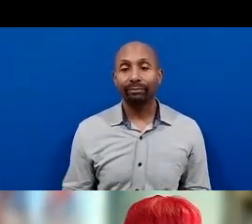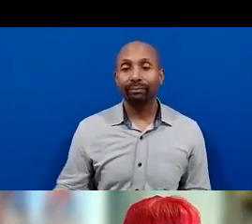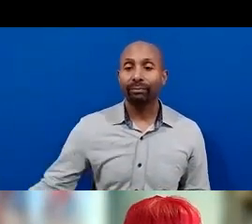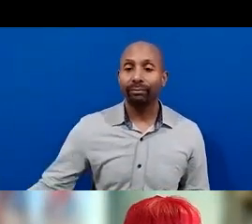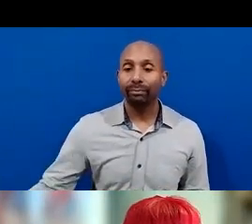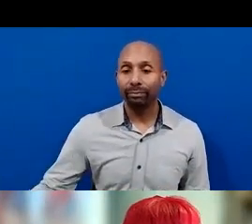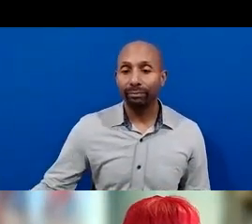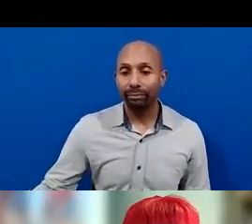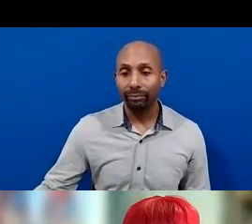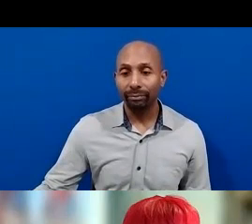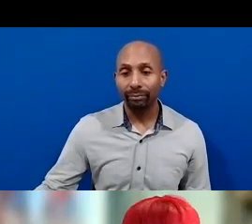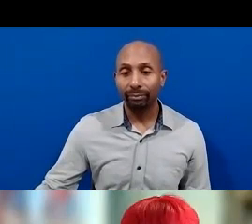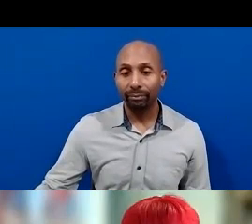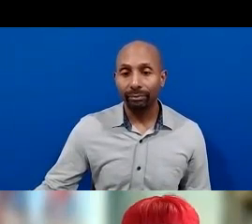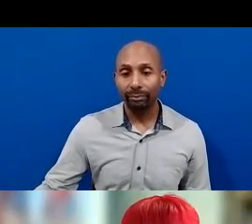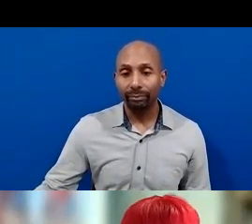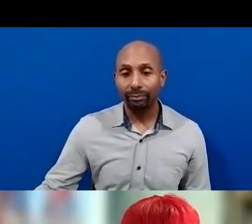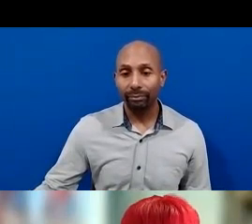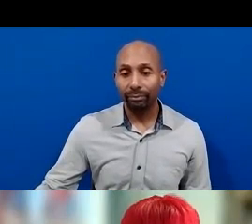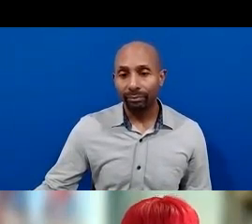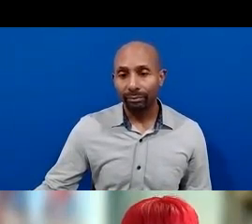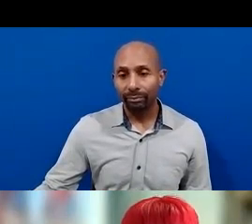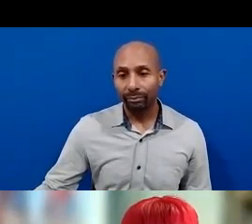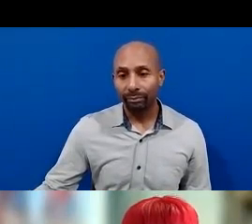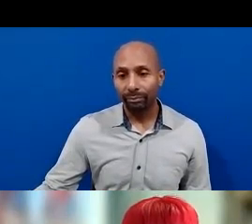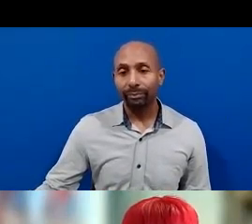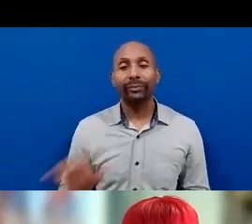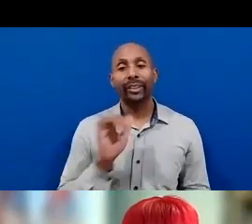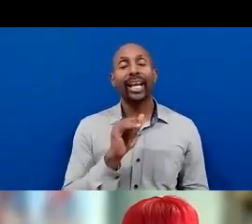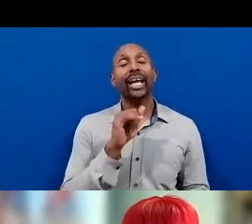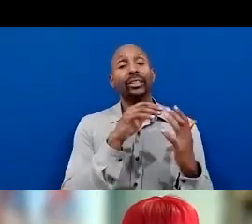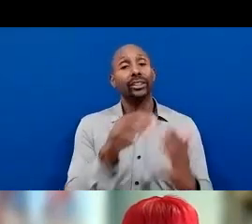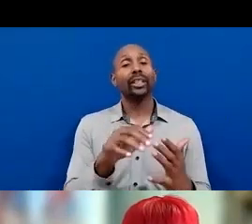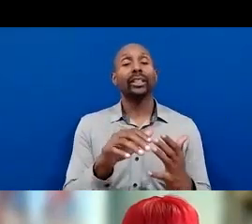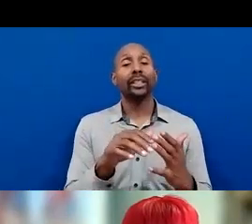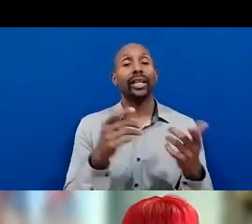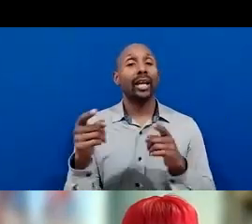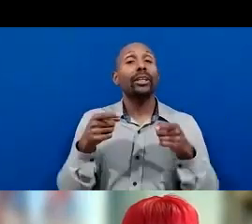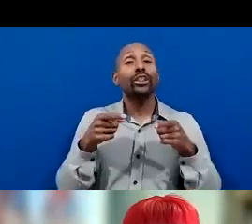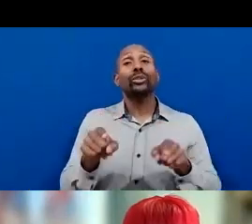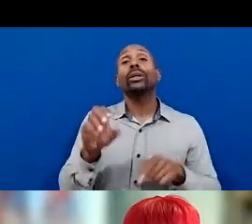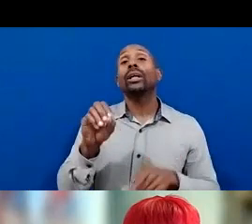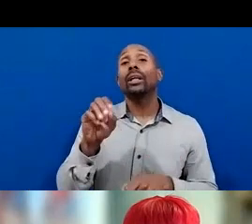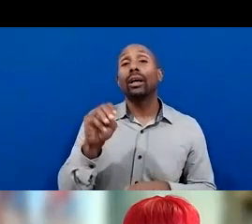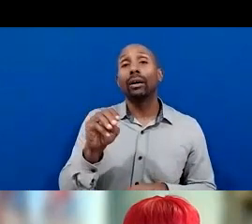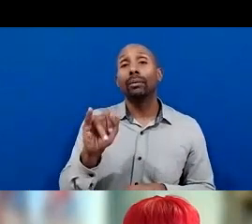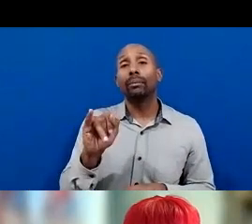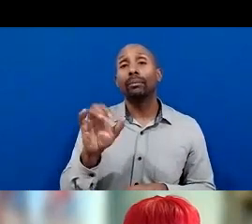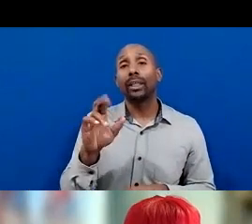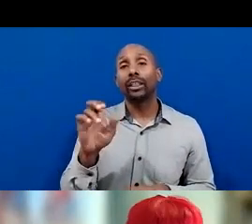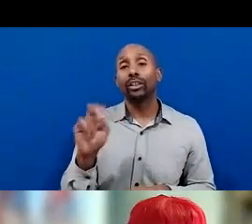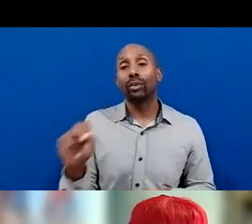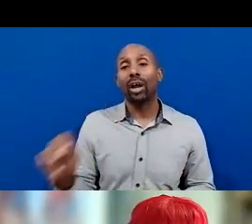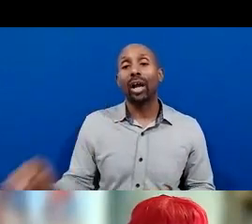study was happening during Omicron. So which means the study was happening during